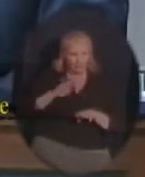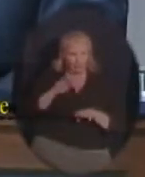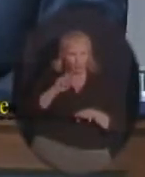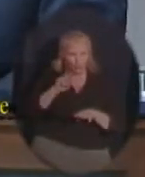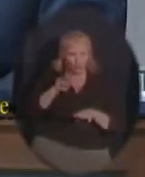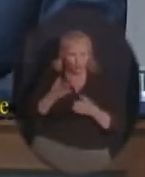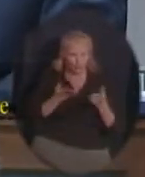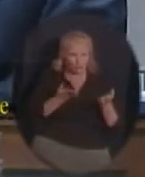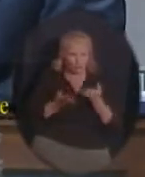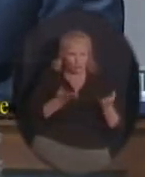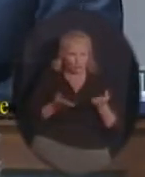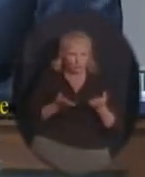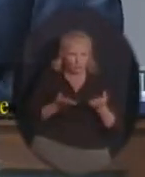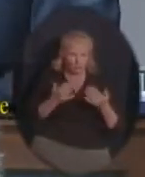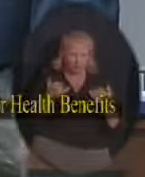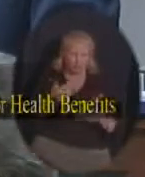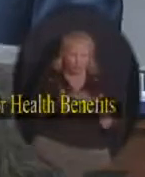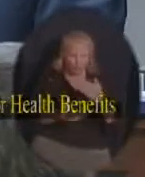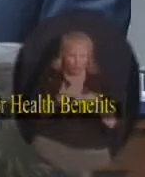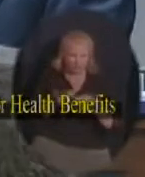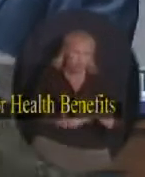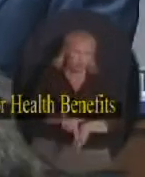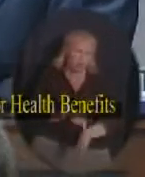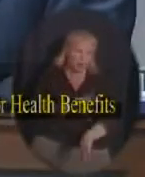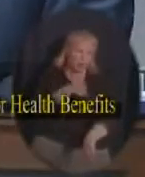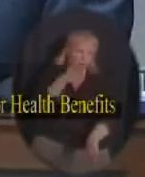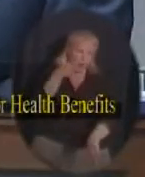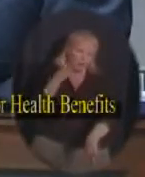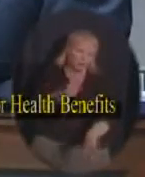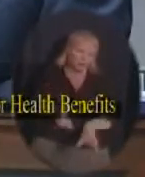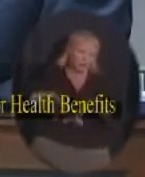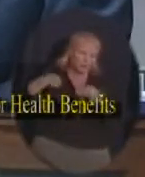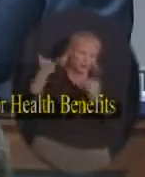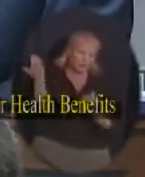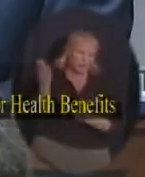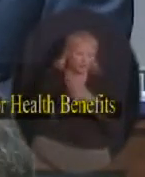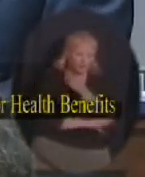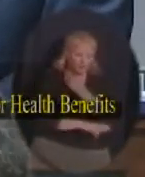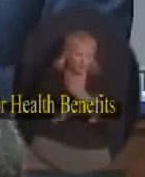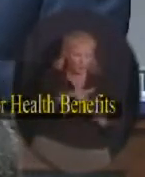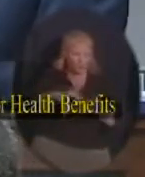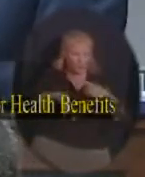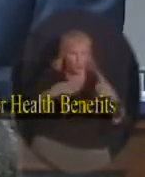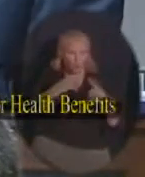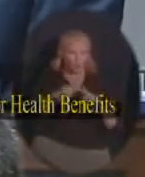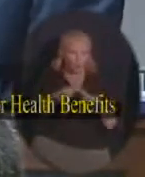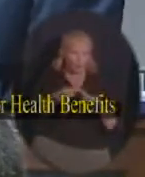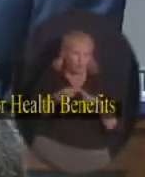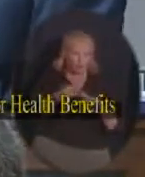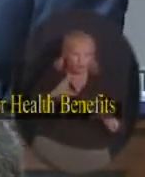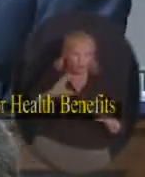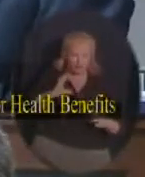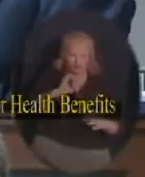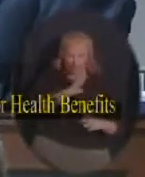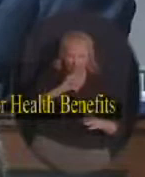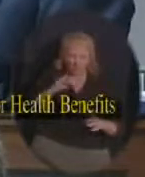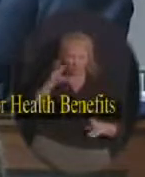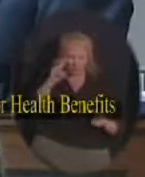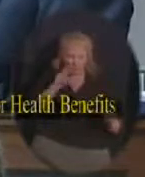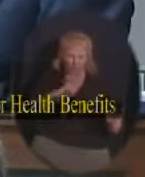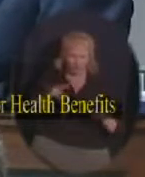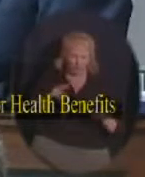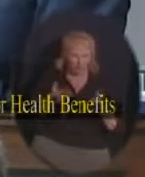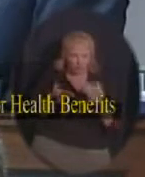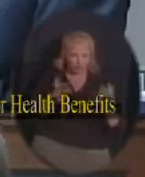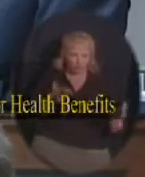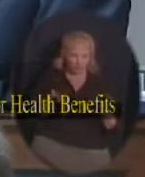This process has been very lengthy. It started last fall when the professional counsel was looking at the services that are provided by our